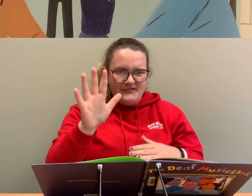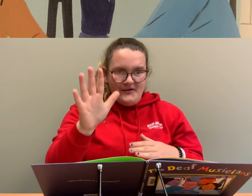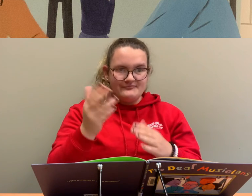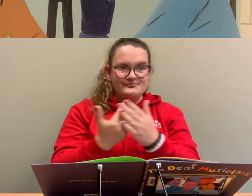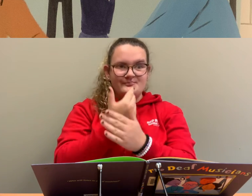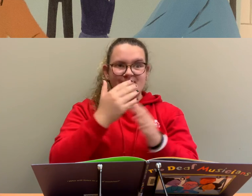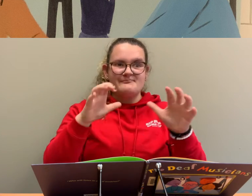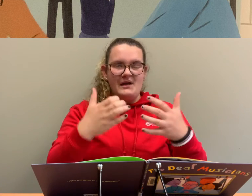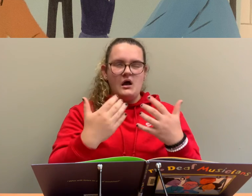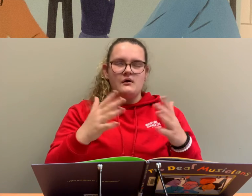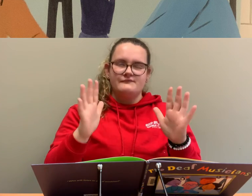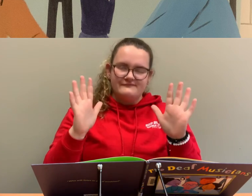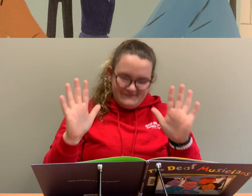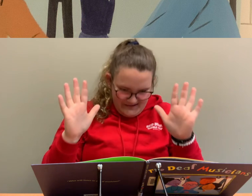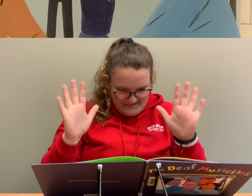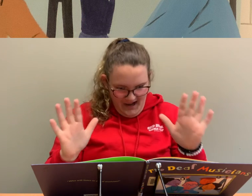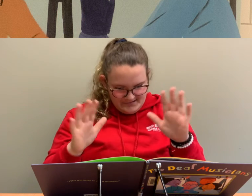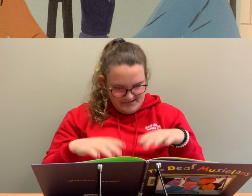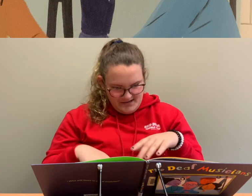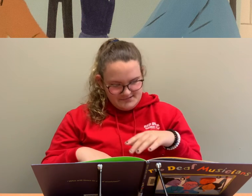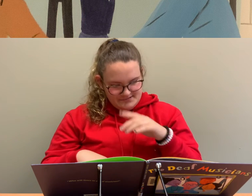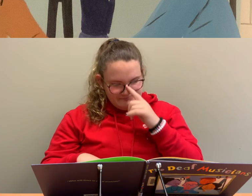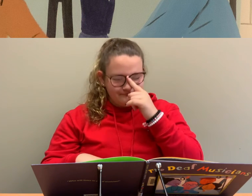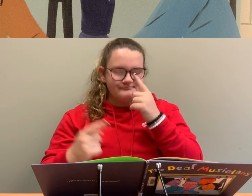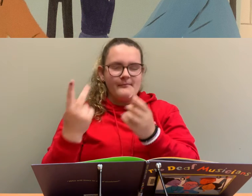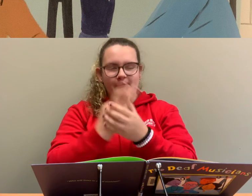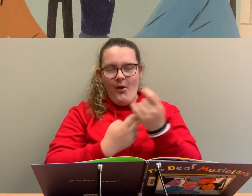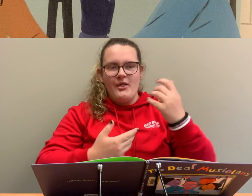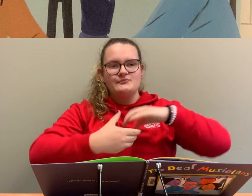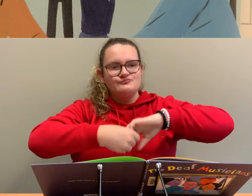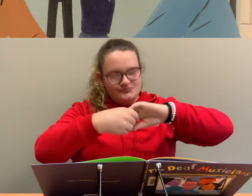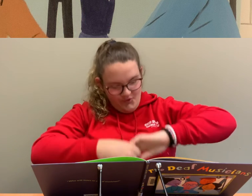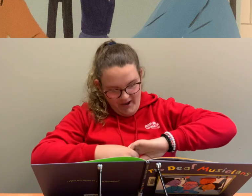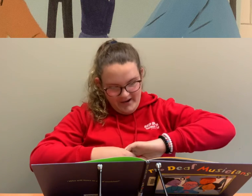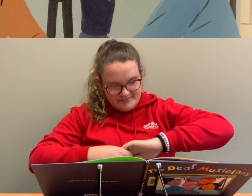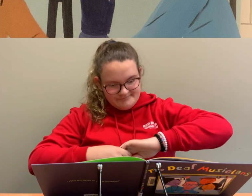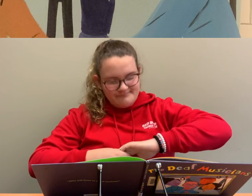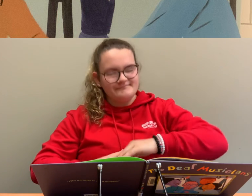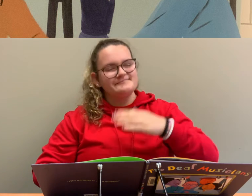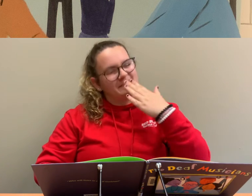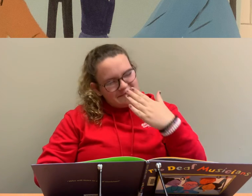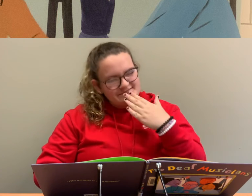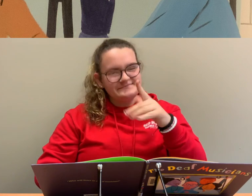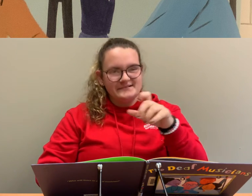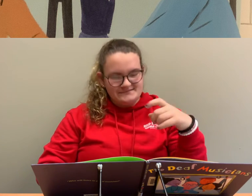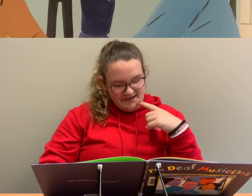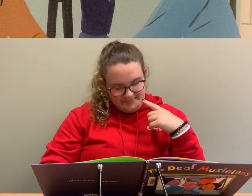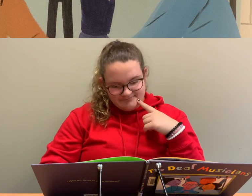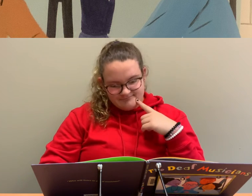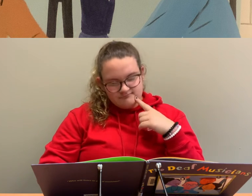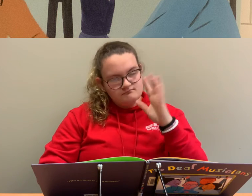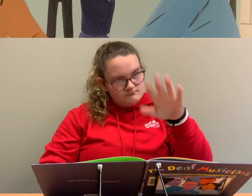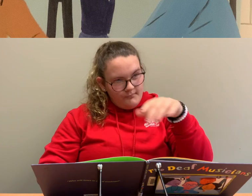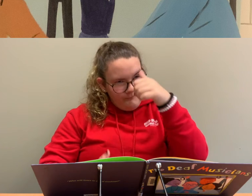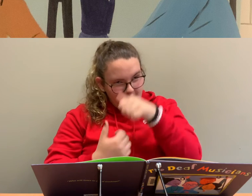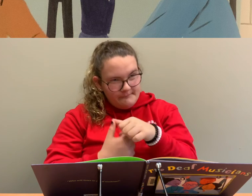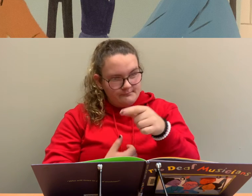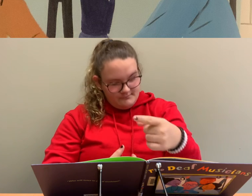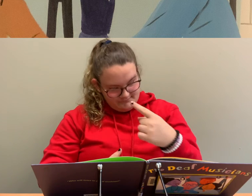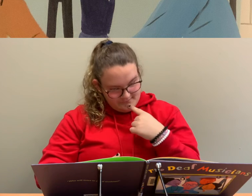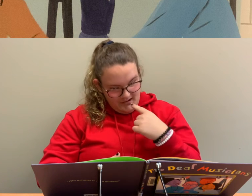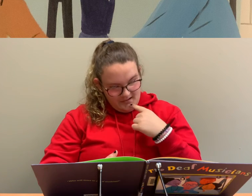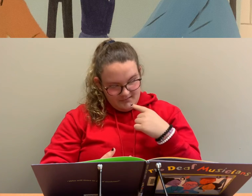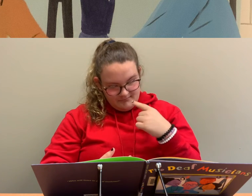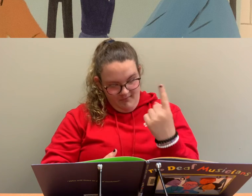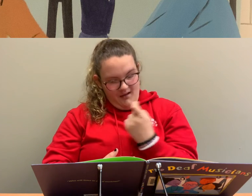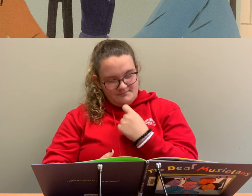And said, "Hey, your new band is fantastic." They shook hands and